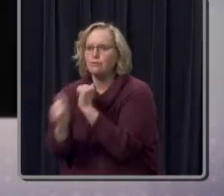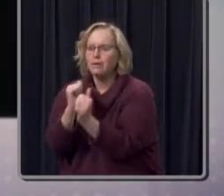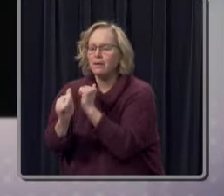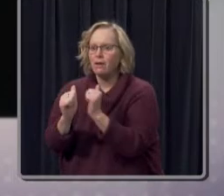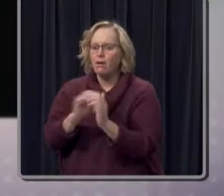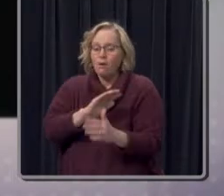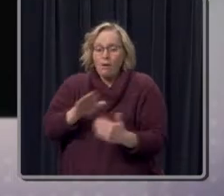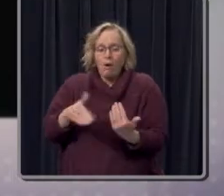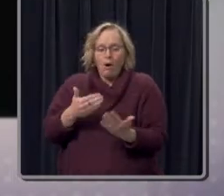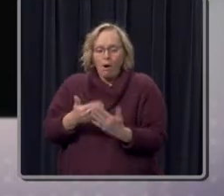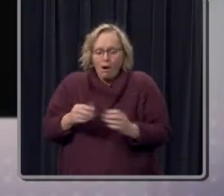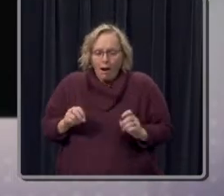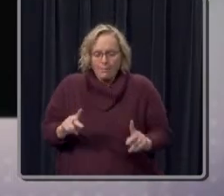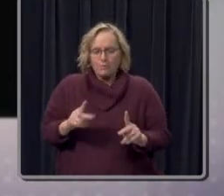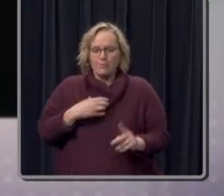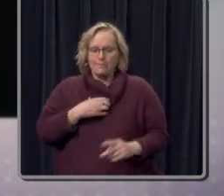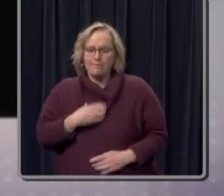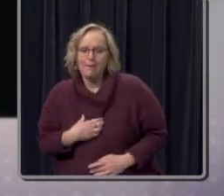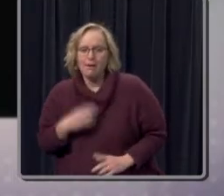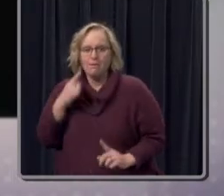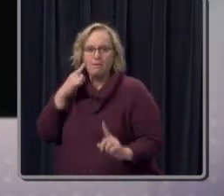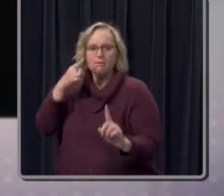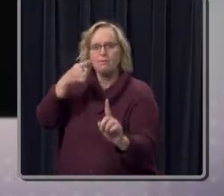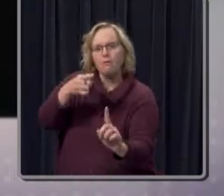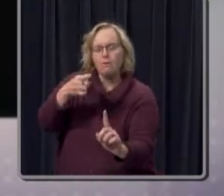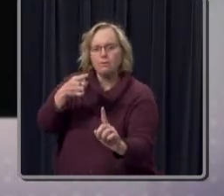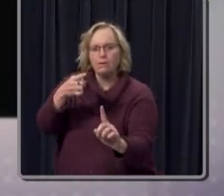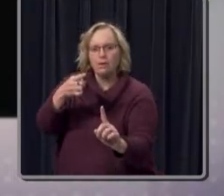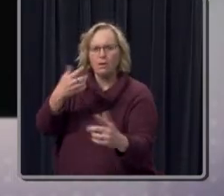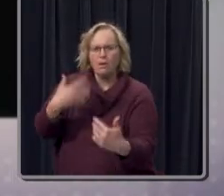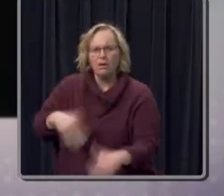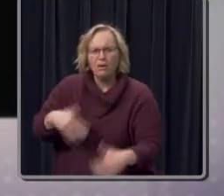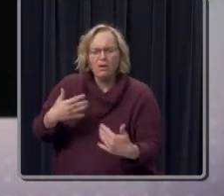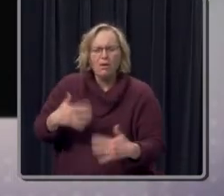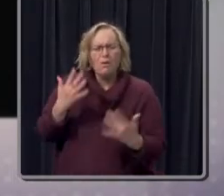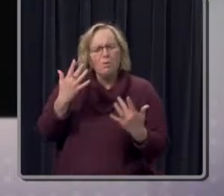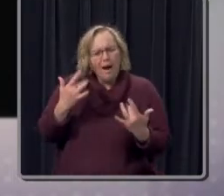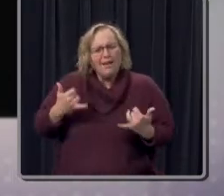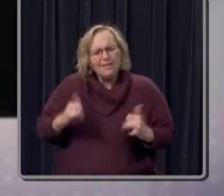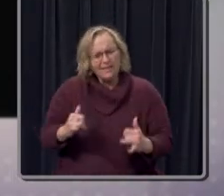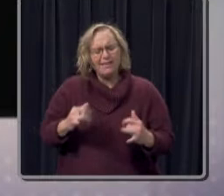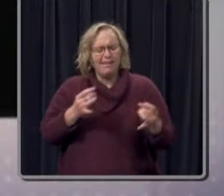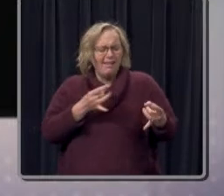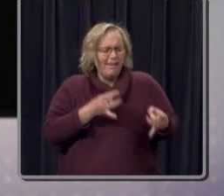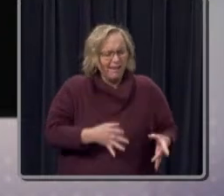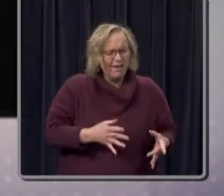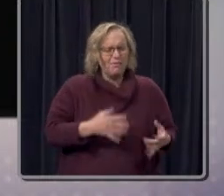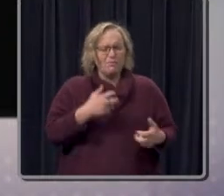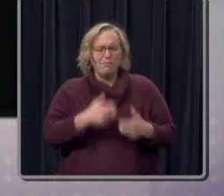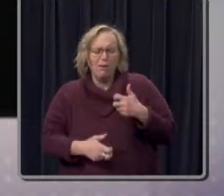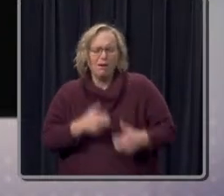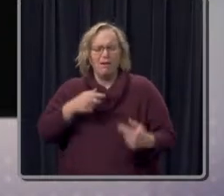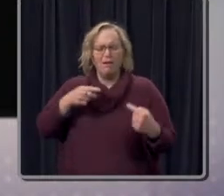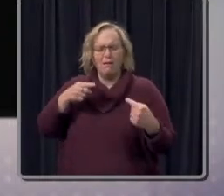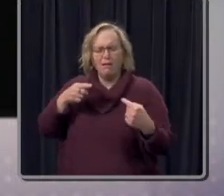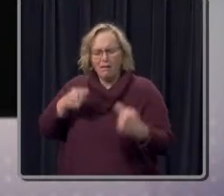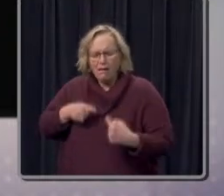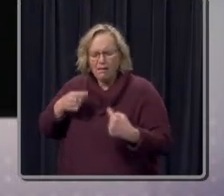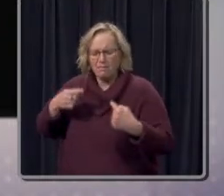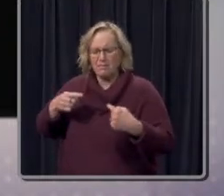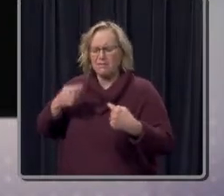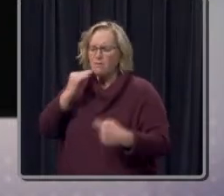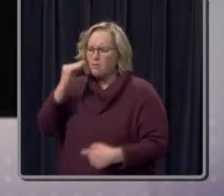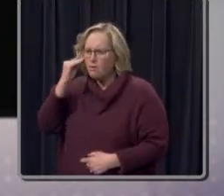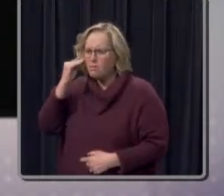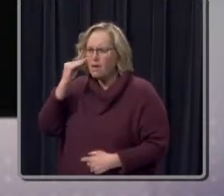opportunities, these passions and goals, so why is there still hatred, arguments, and problems back at home? Well, I'd like to just take a minute and